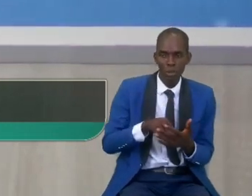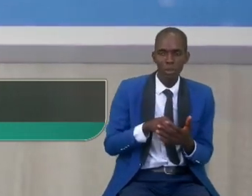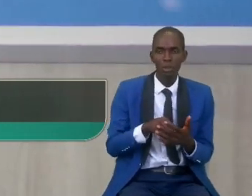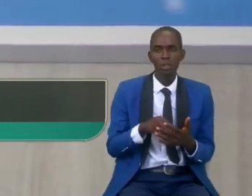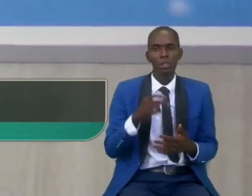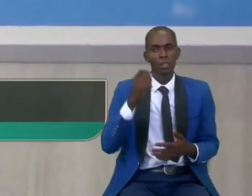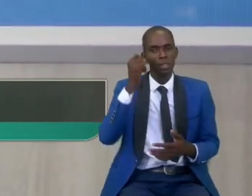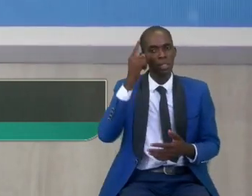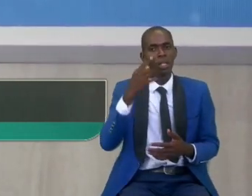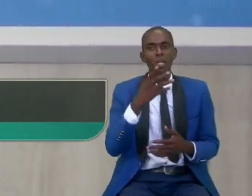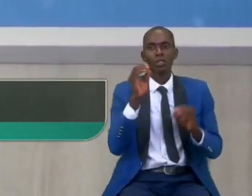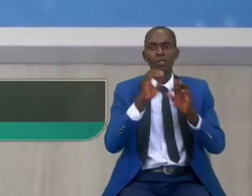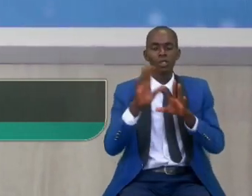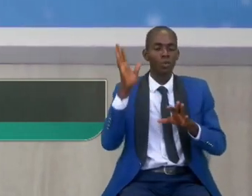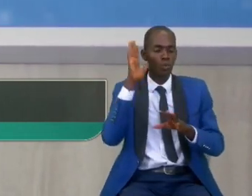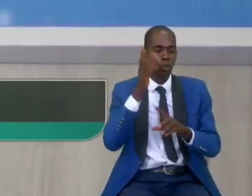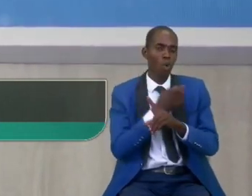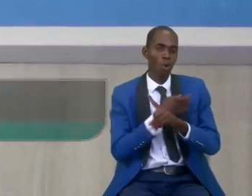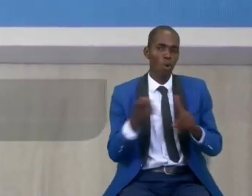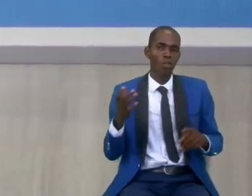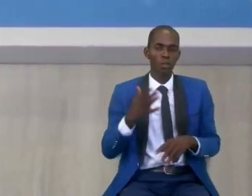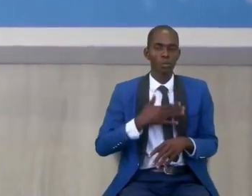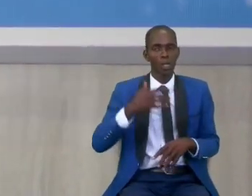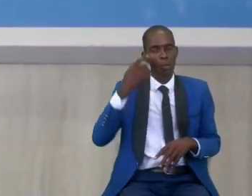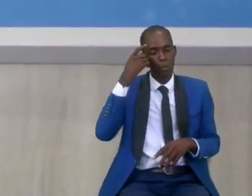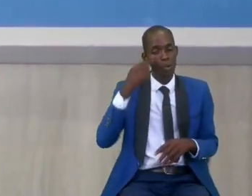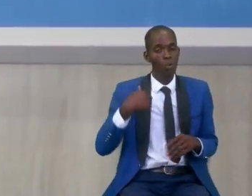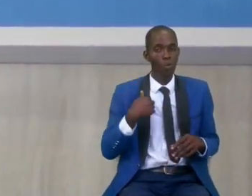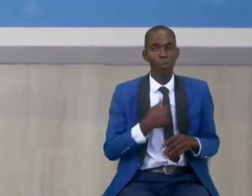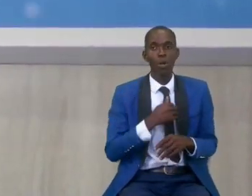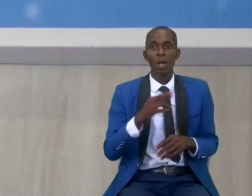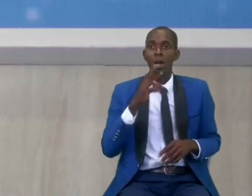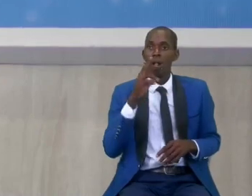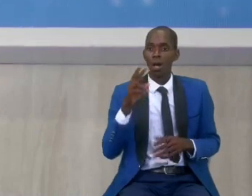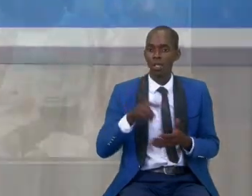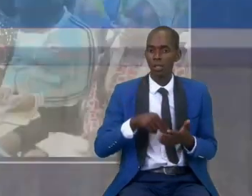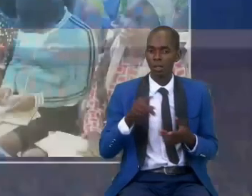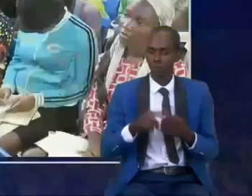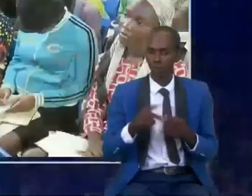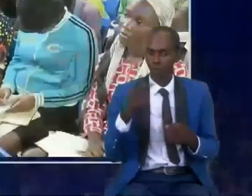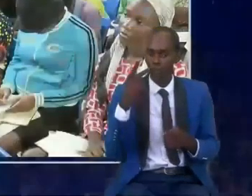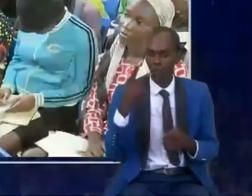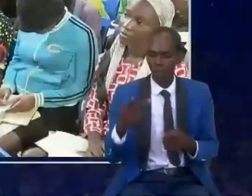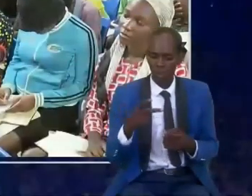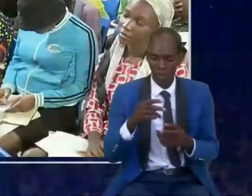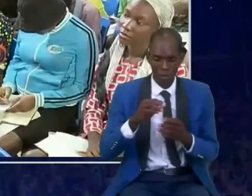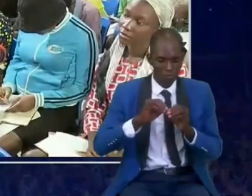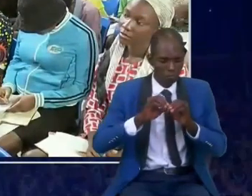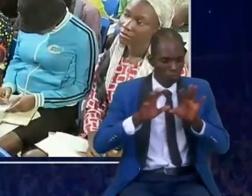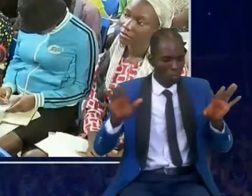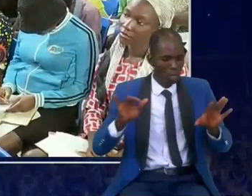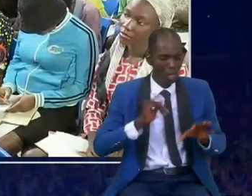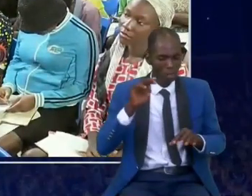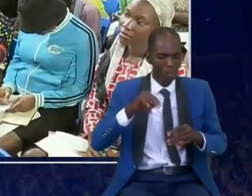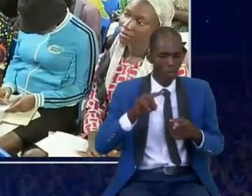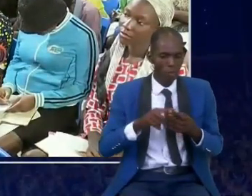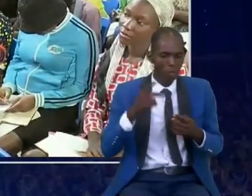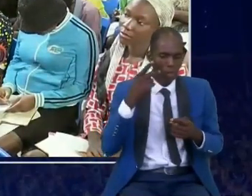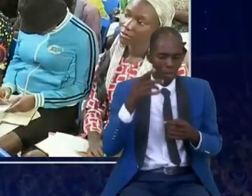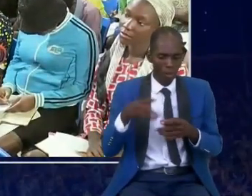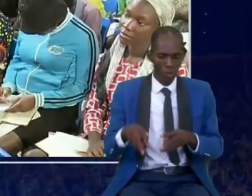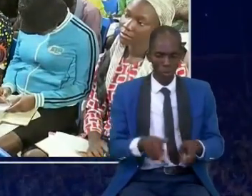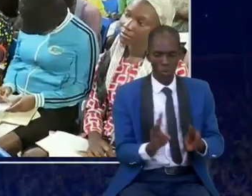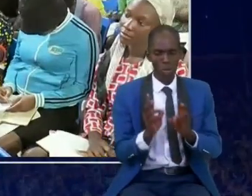see very clearly, and I need to see the path before me, and discern and differentiate